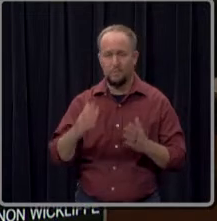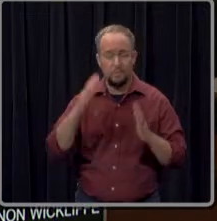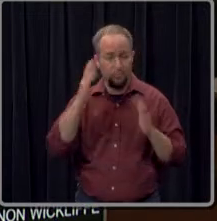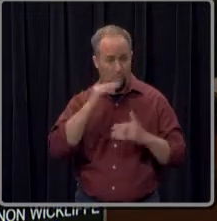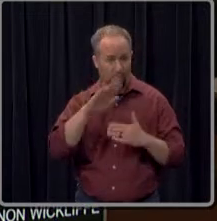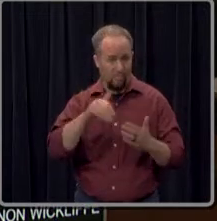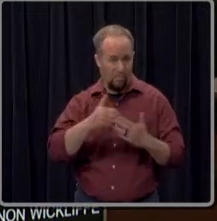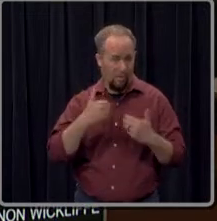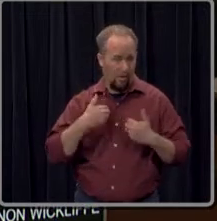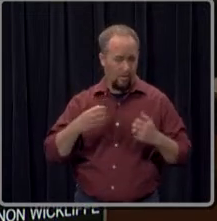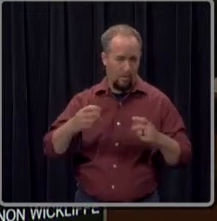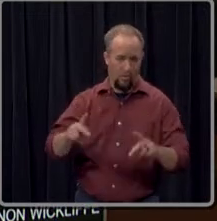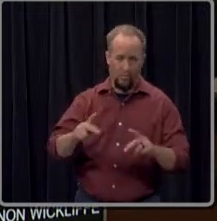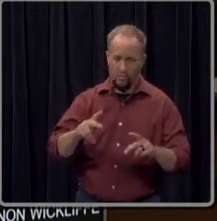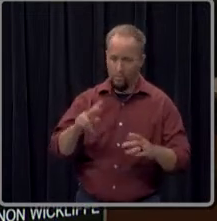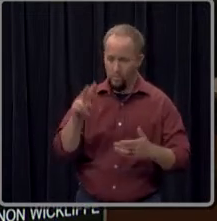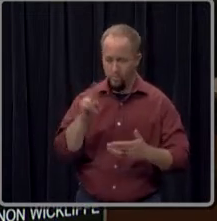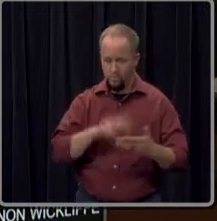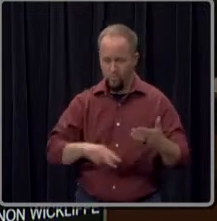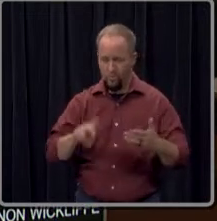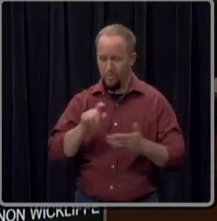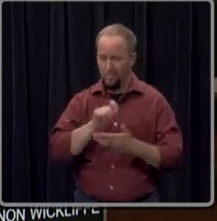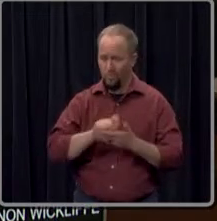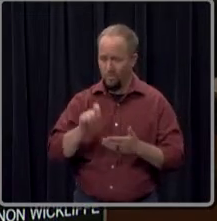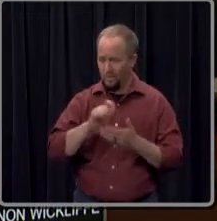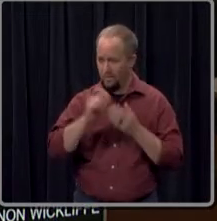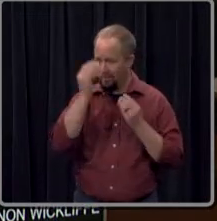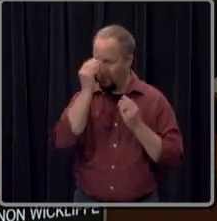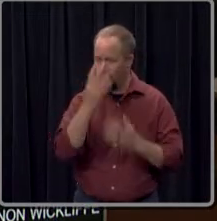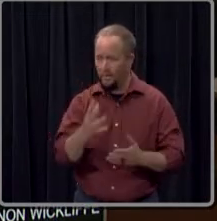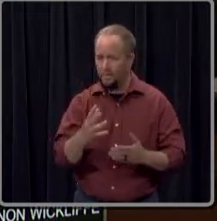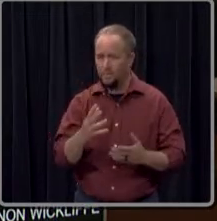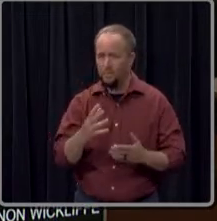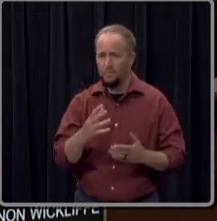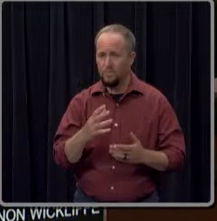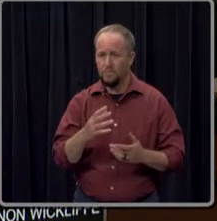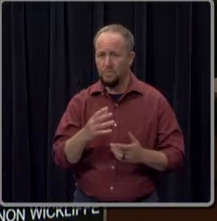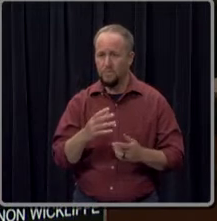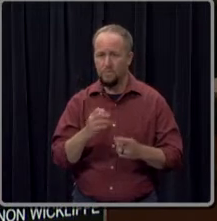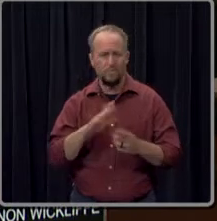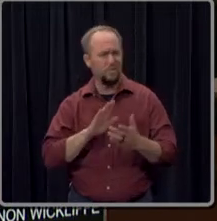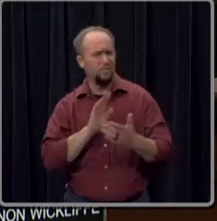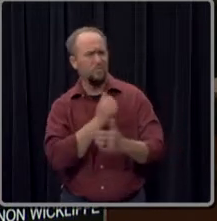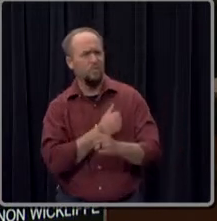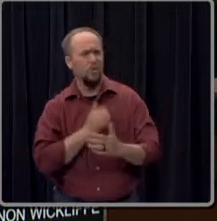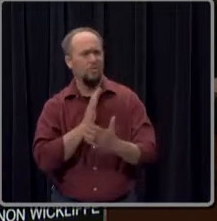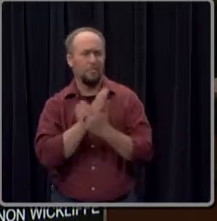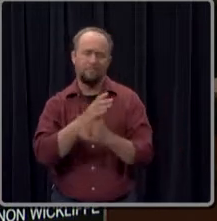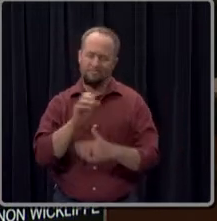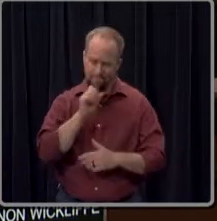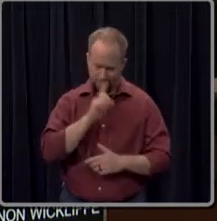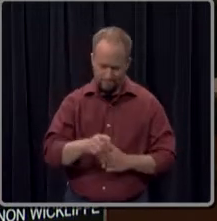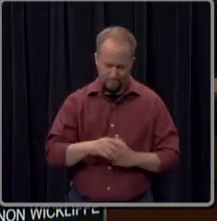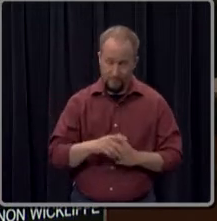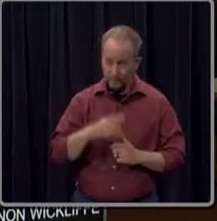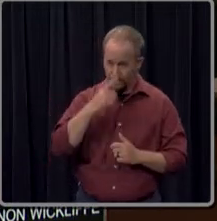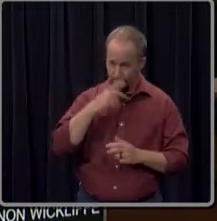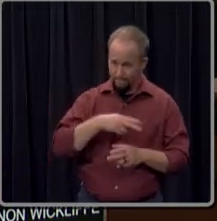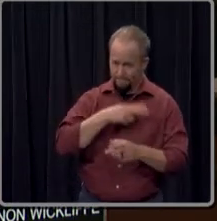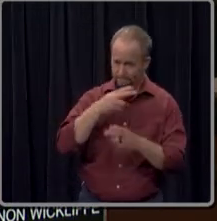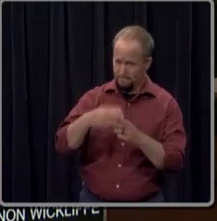all had an opportunity to look at the written information. Mr. Wycliffe, sorry to interrupt. Absolutely. Can I mention